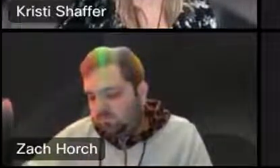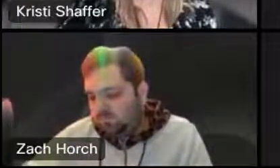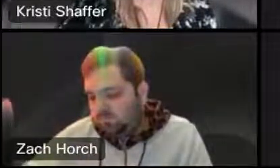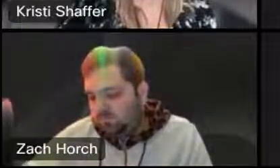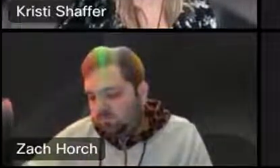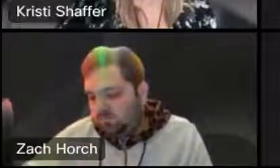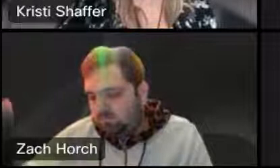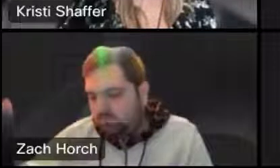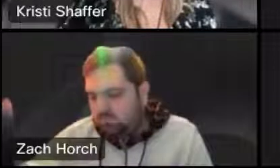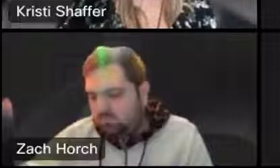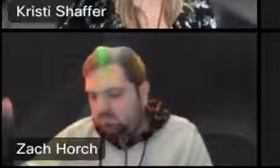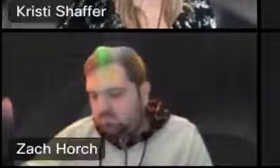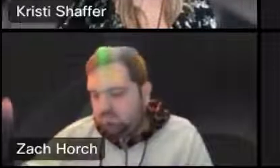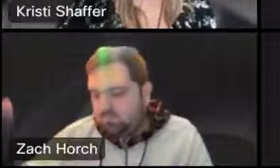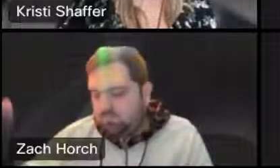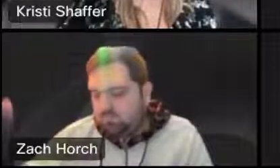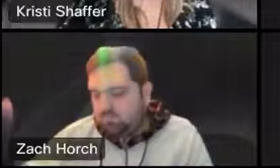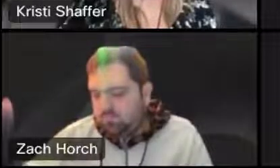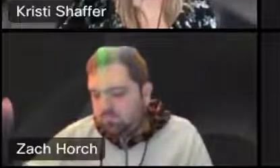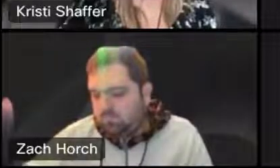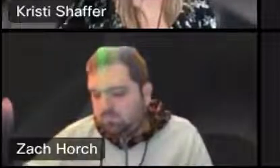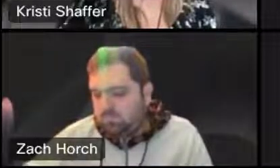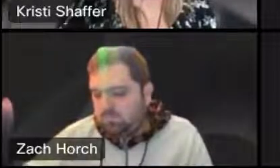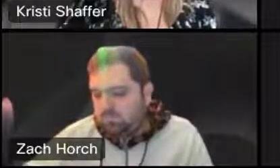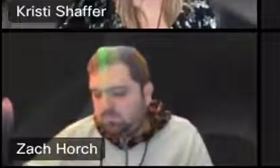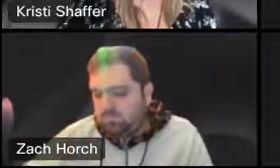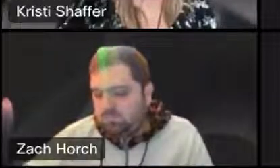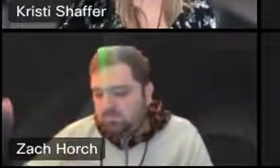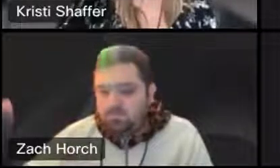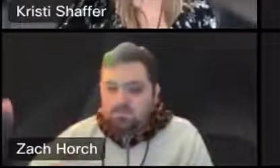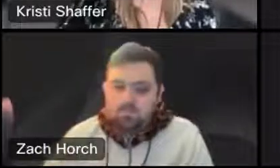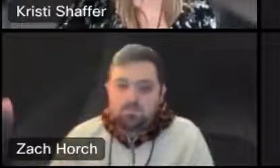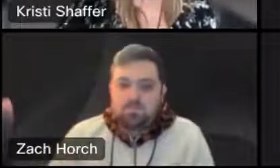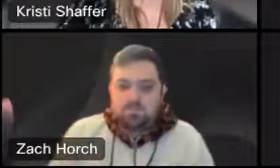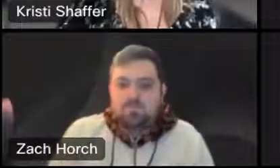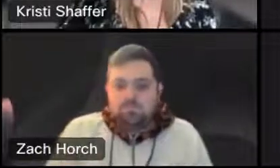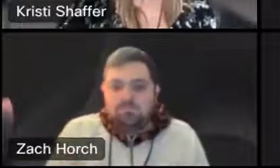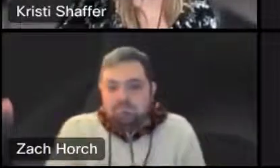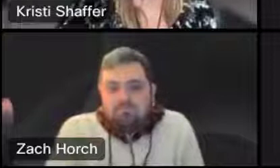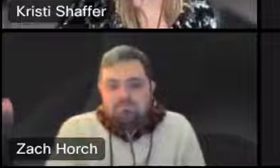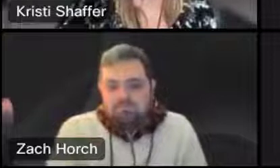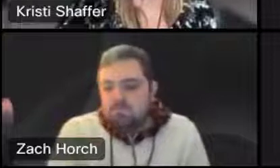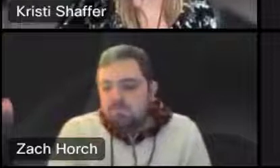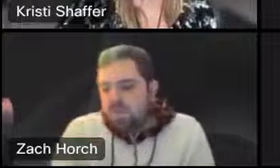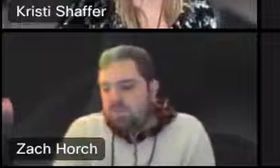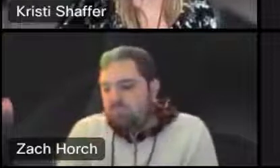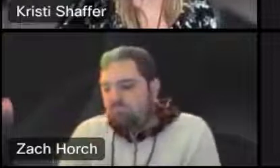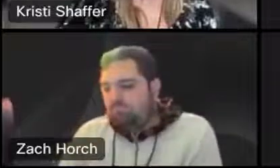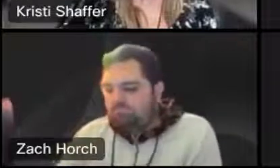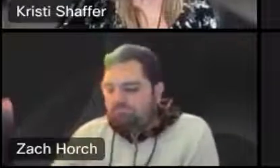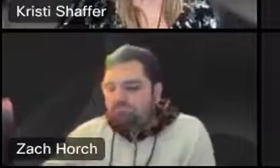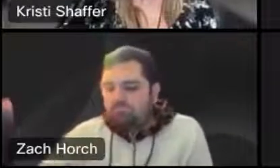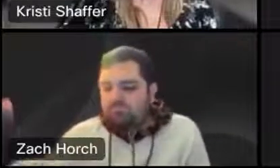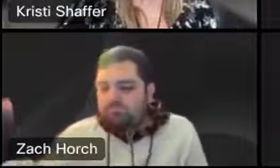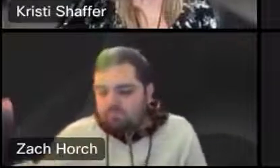do want to open that up for any discussion if folks. And have- thanks for the background, John, because I think you're right. There's a number of factors. Yeah, there's a It's